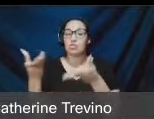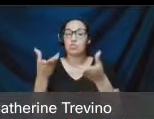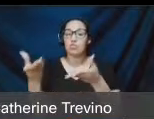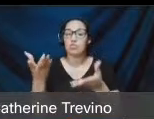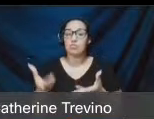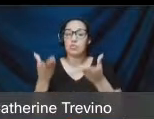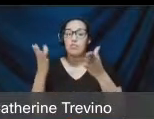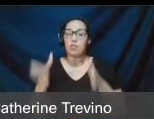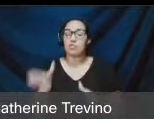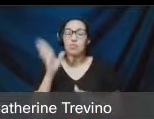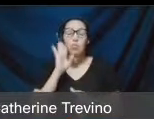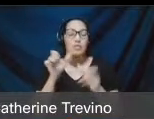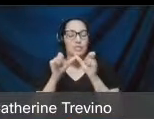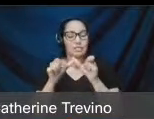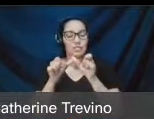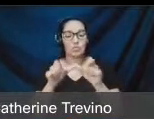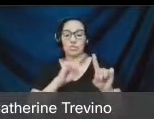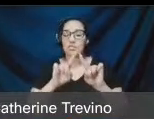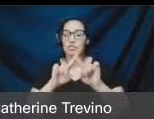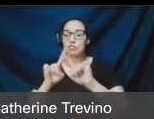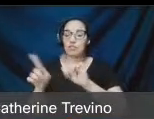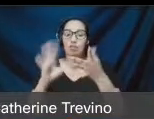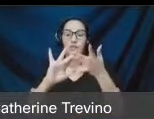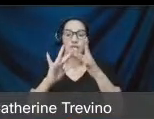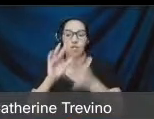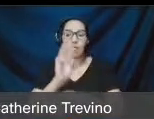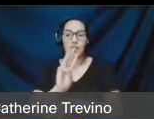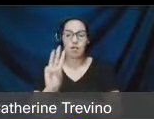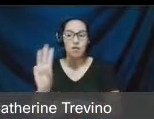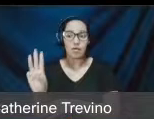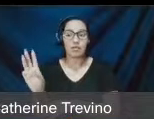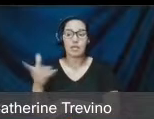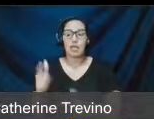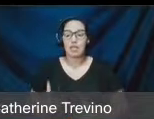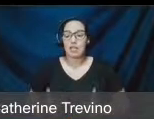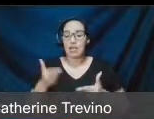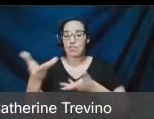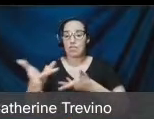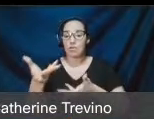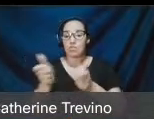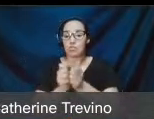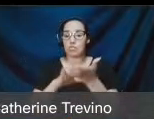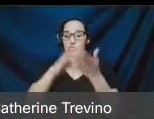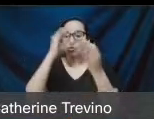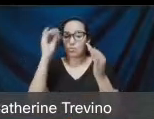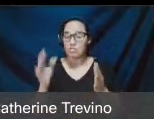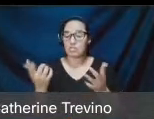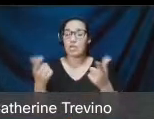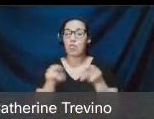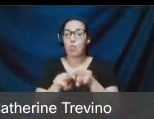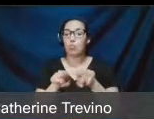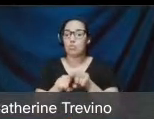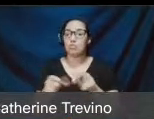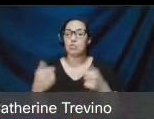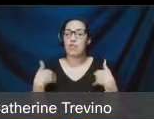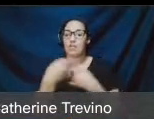to provide services through a variety of virtual platforms and live interaction with students, as well as hosting office hour